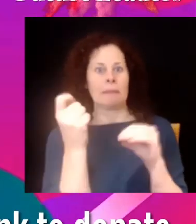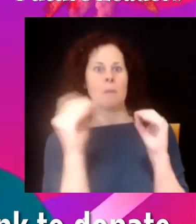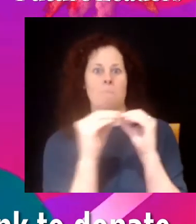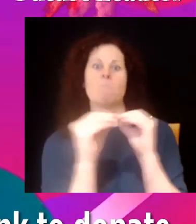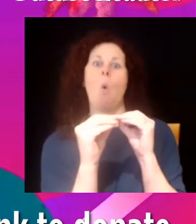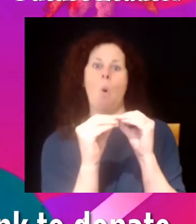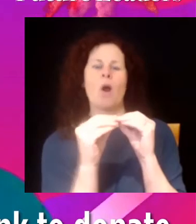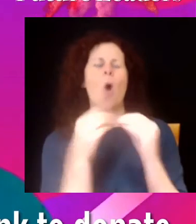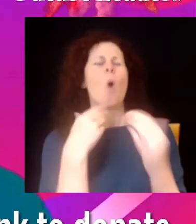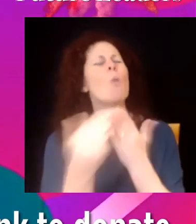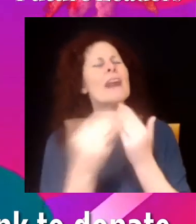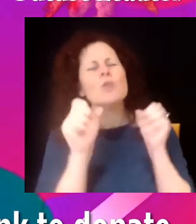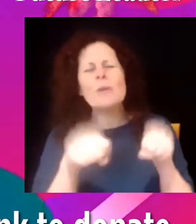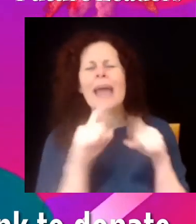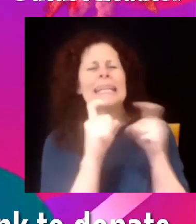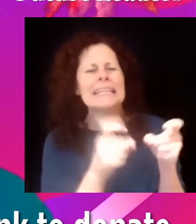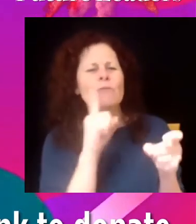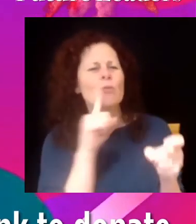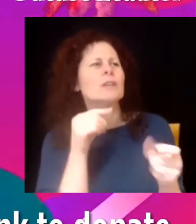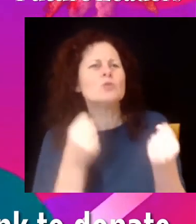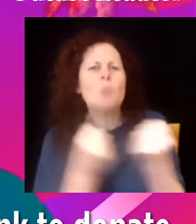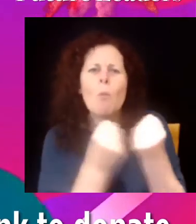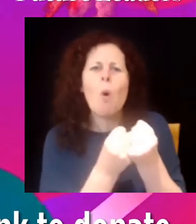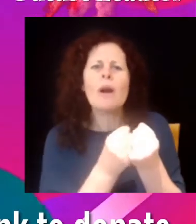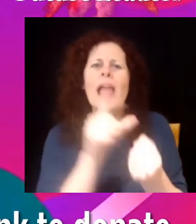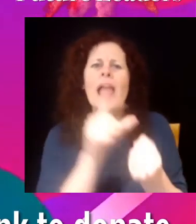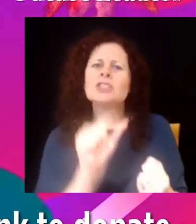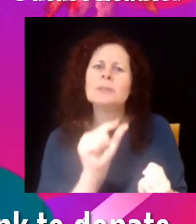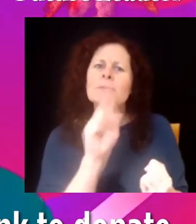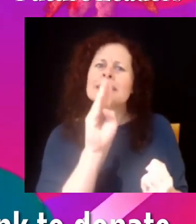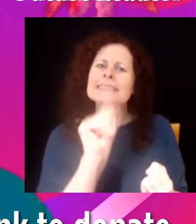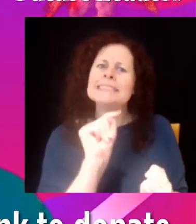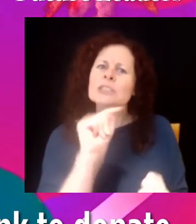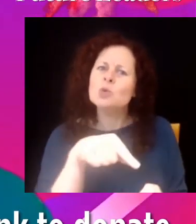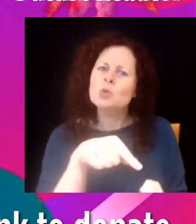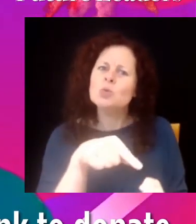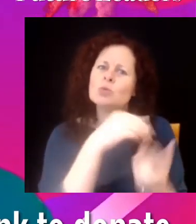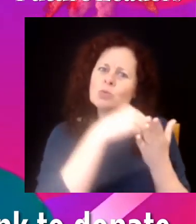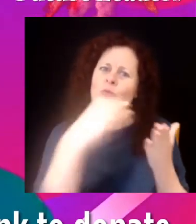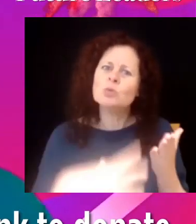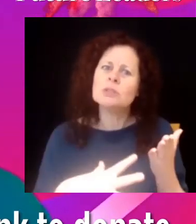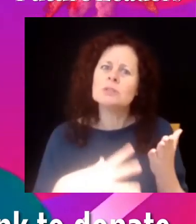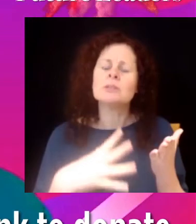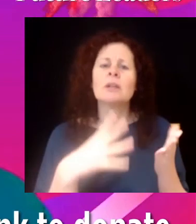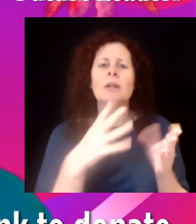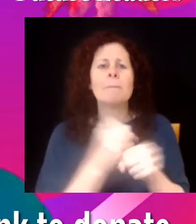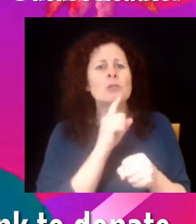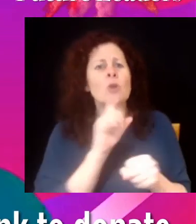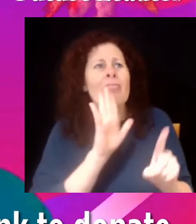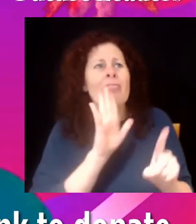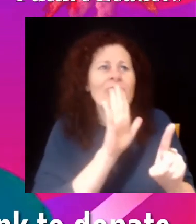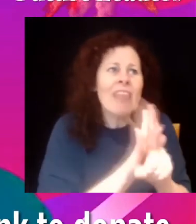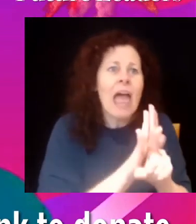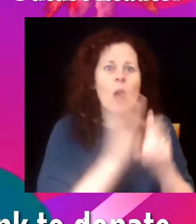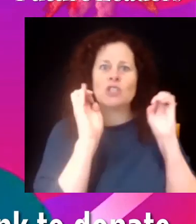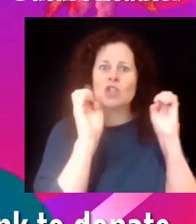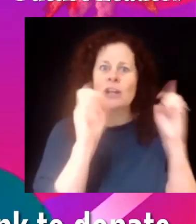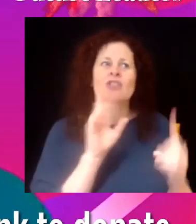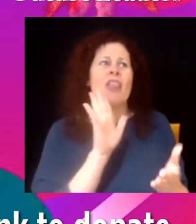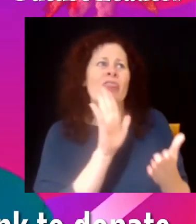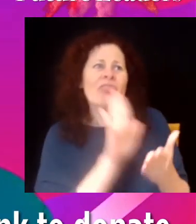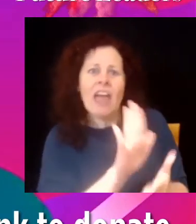penny will be used to support an LGBTQ student so that their hope, their education, and their